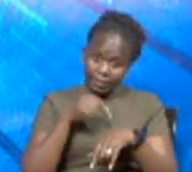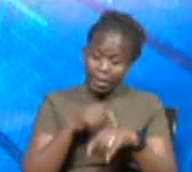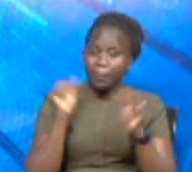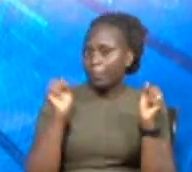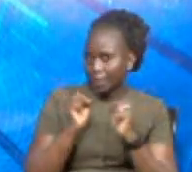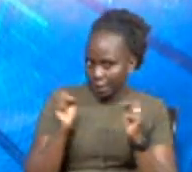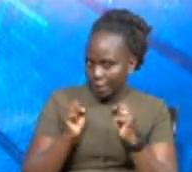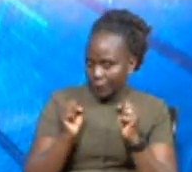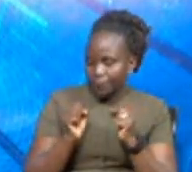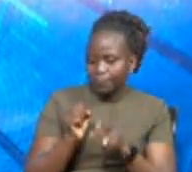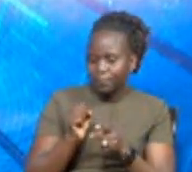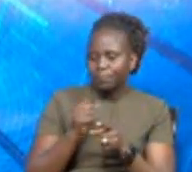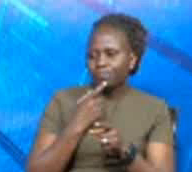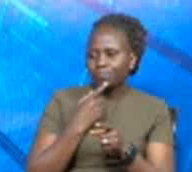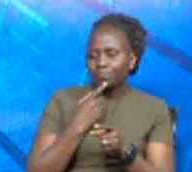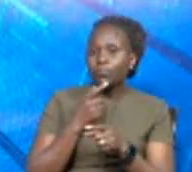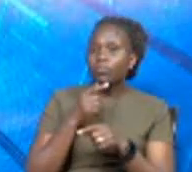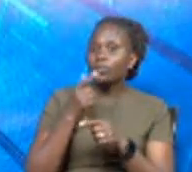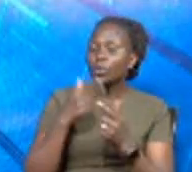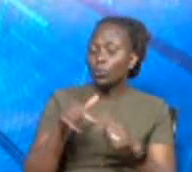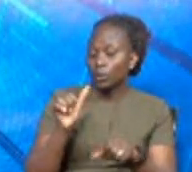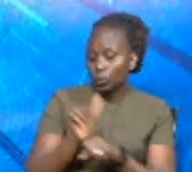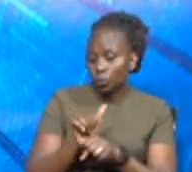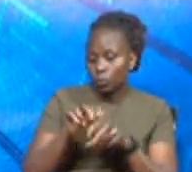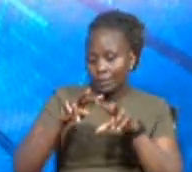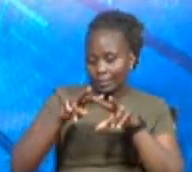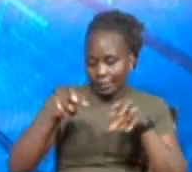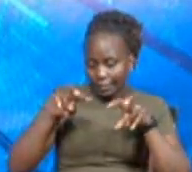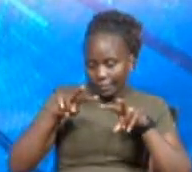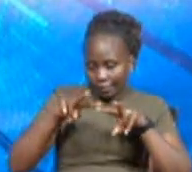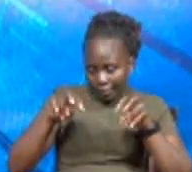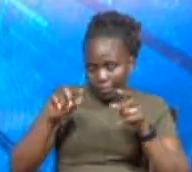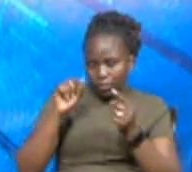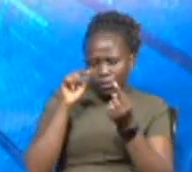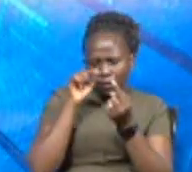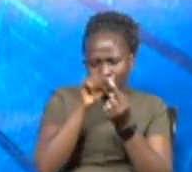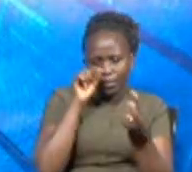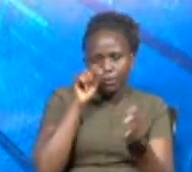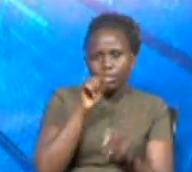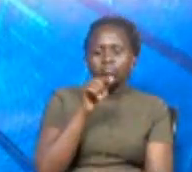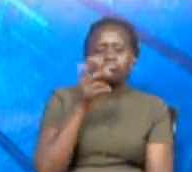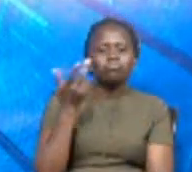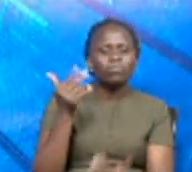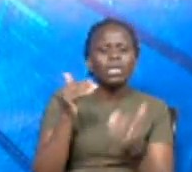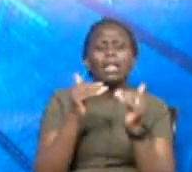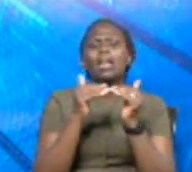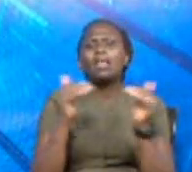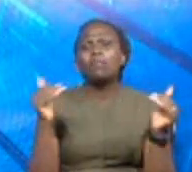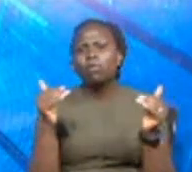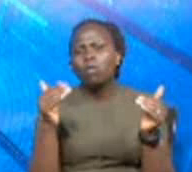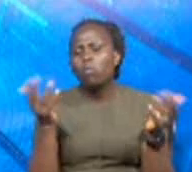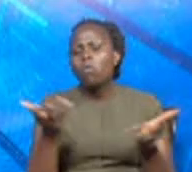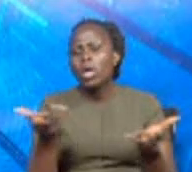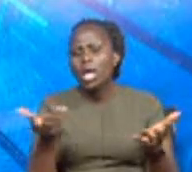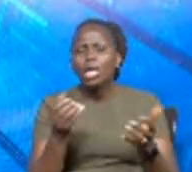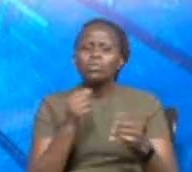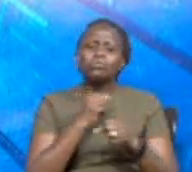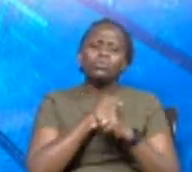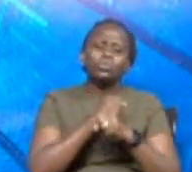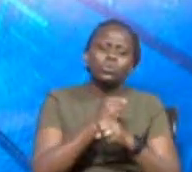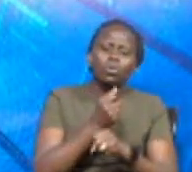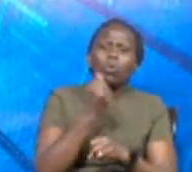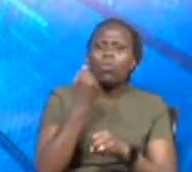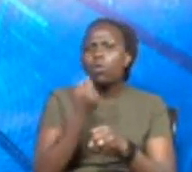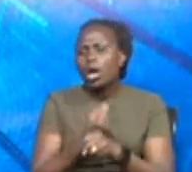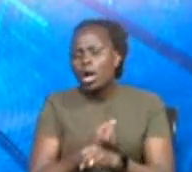of all, we do a viral load test to see the levels of resistance or the levels